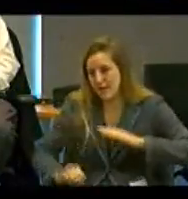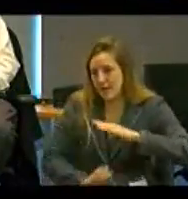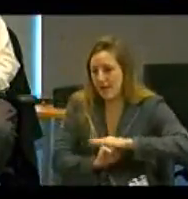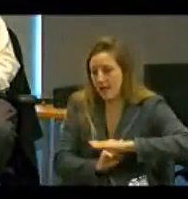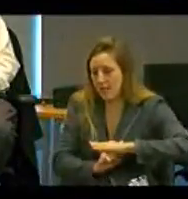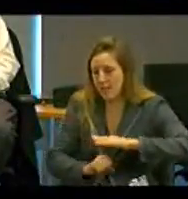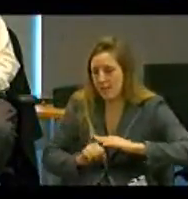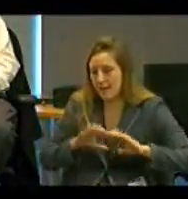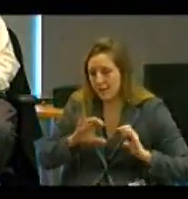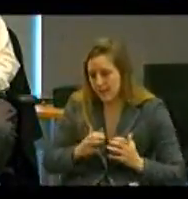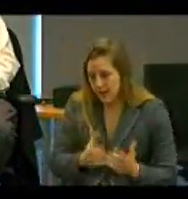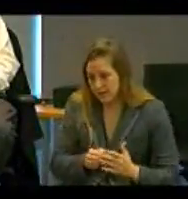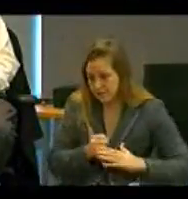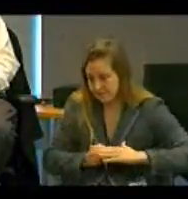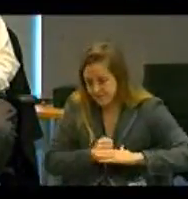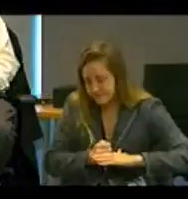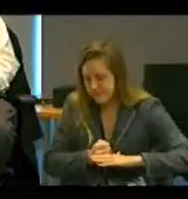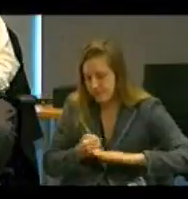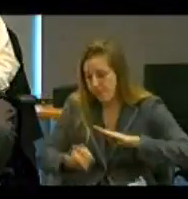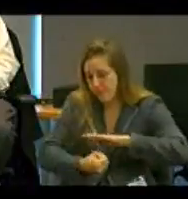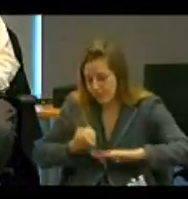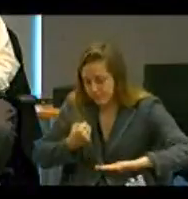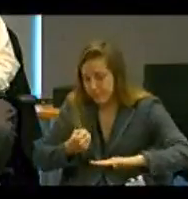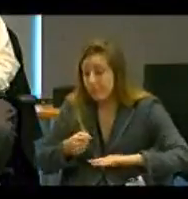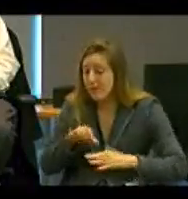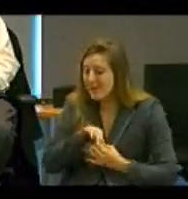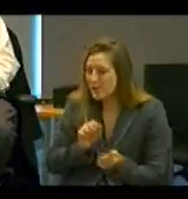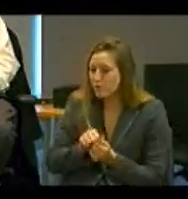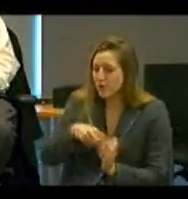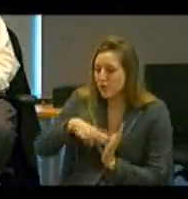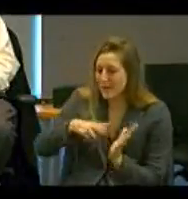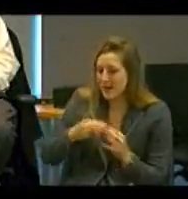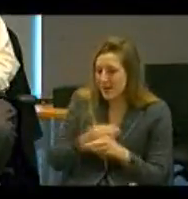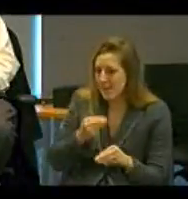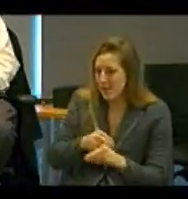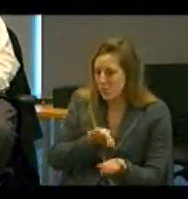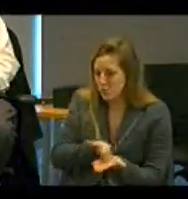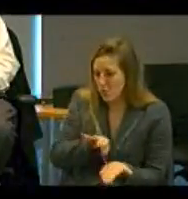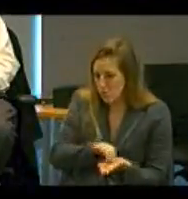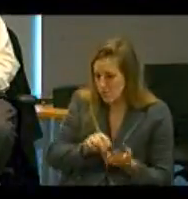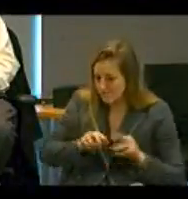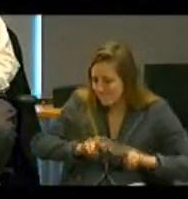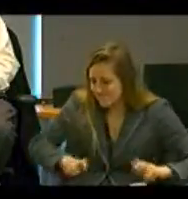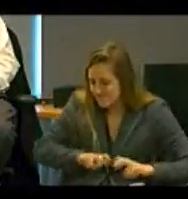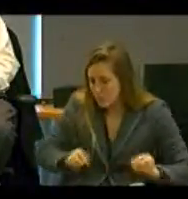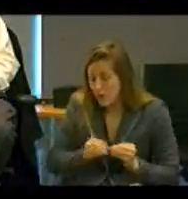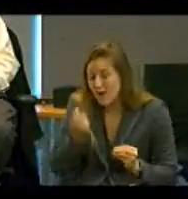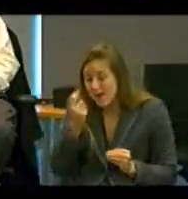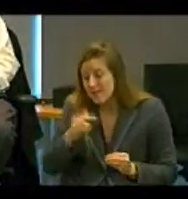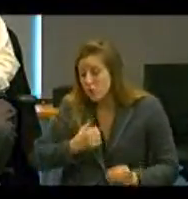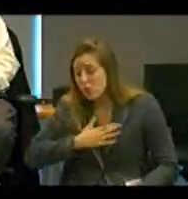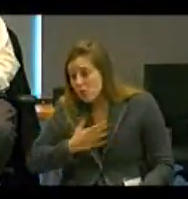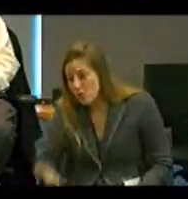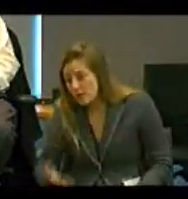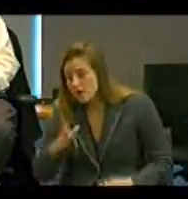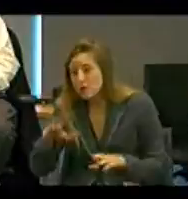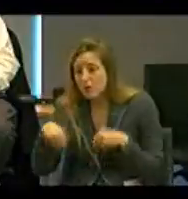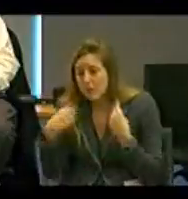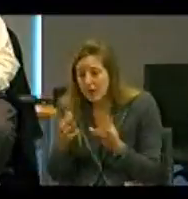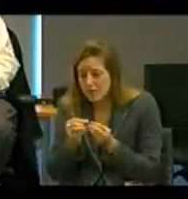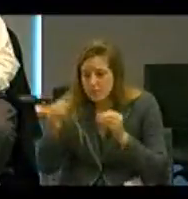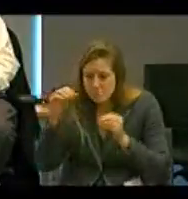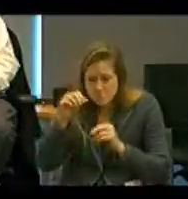large, improvement in the next year on reading and math scores. If we are willing to revise our assumptions based on better evidence, then the fairest statement